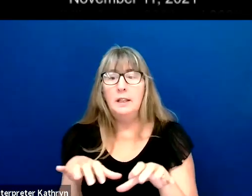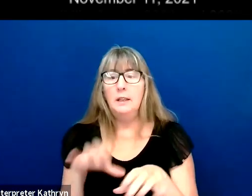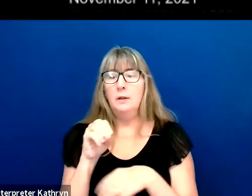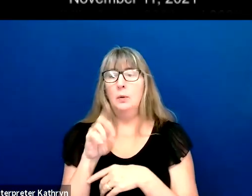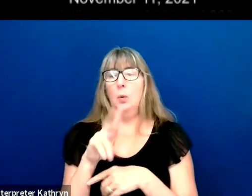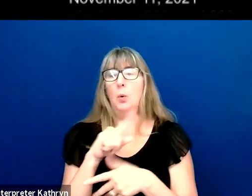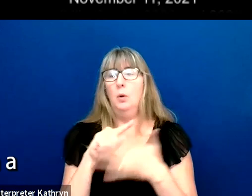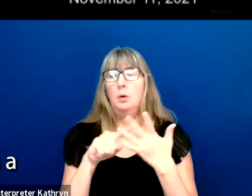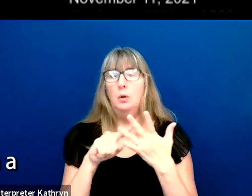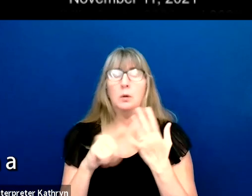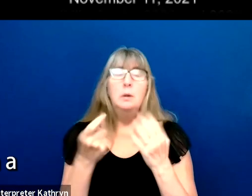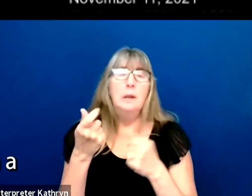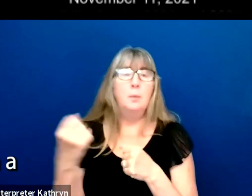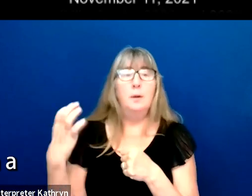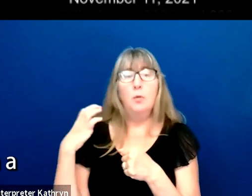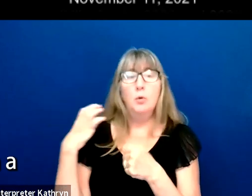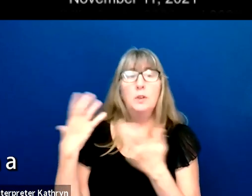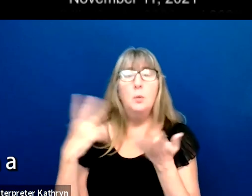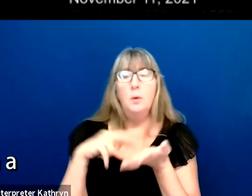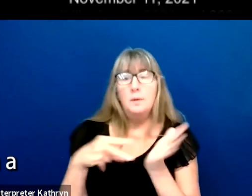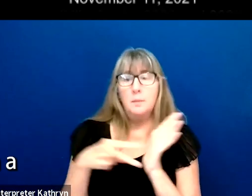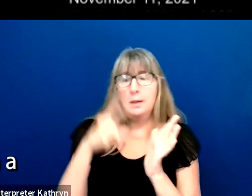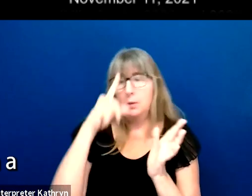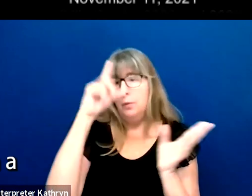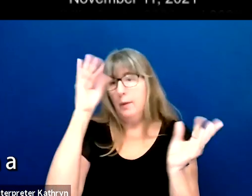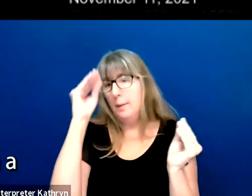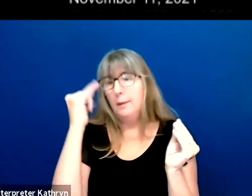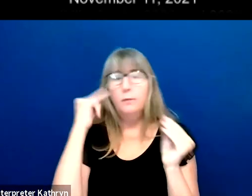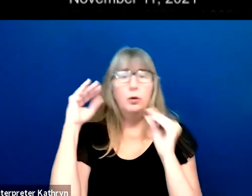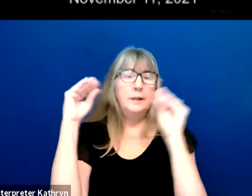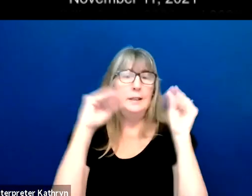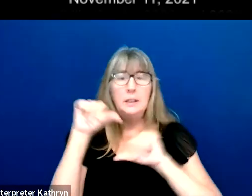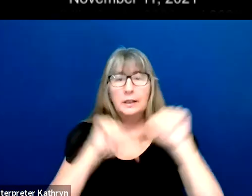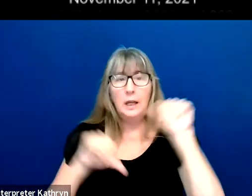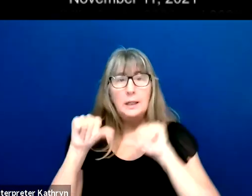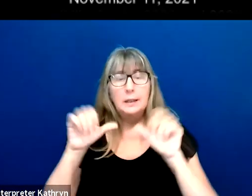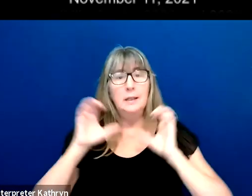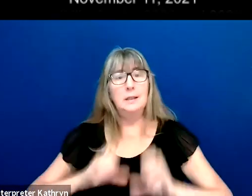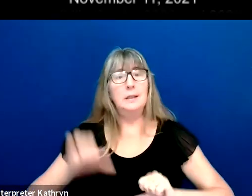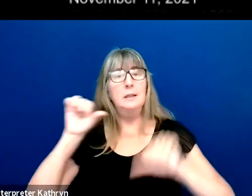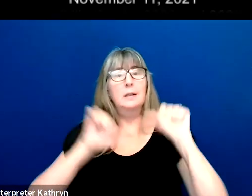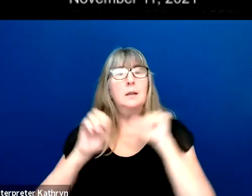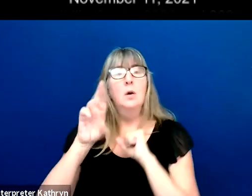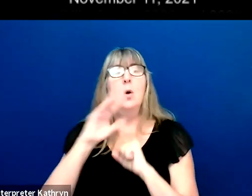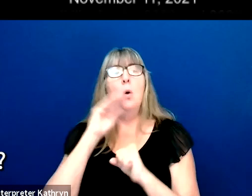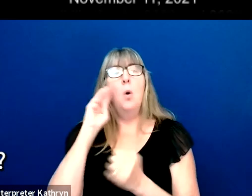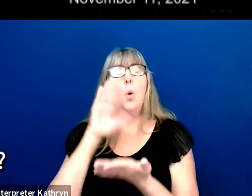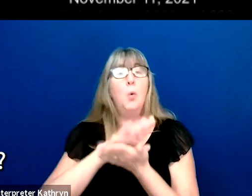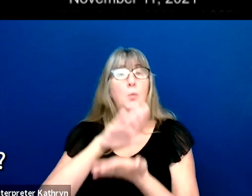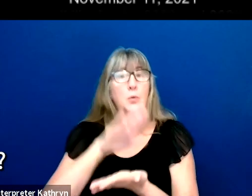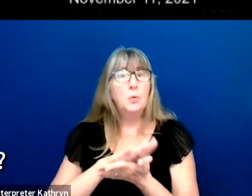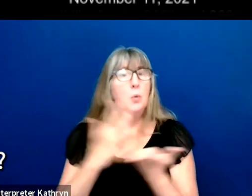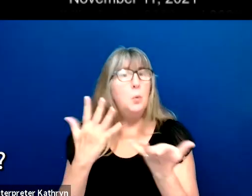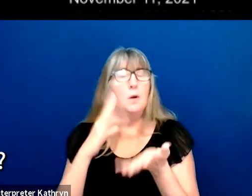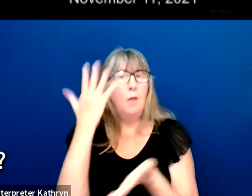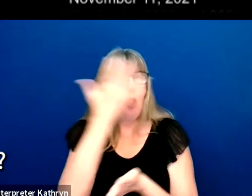little bit of coaching on what's it mean to think about when we're teaching science in a citizen science or a home school setting. What does that actually